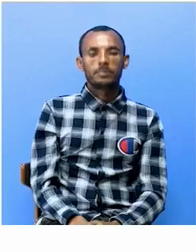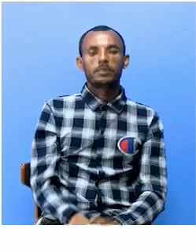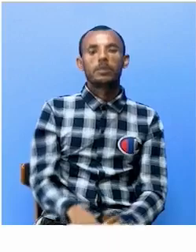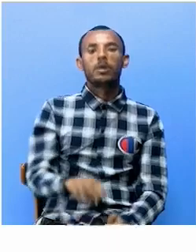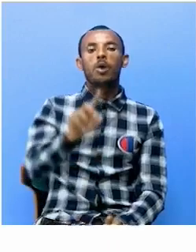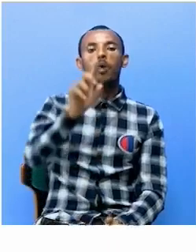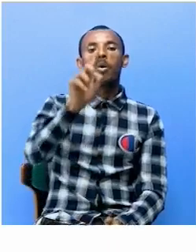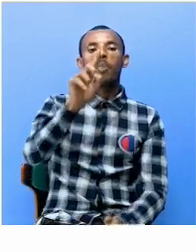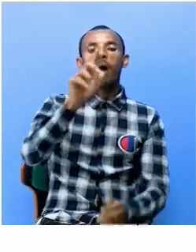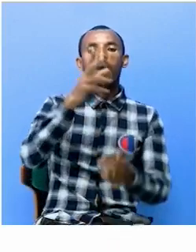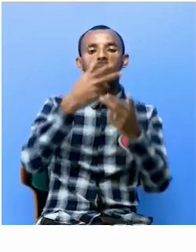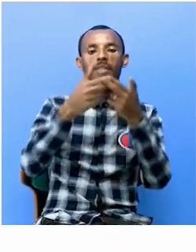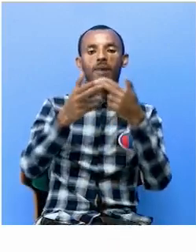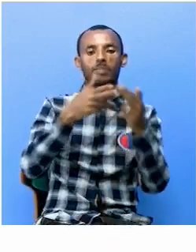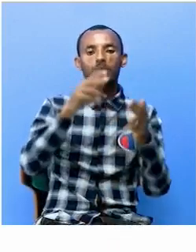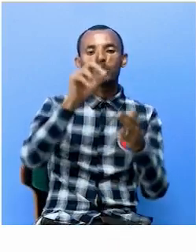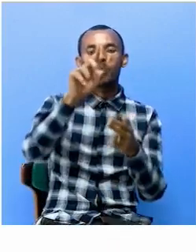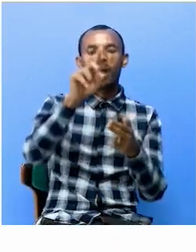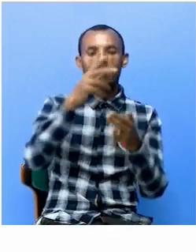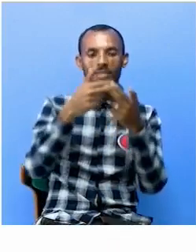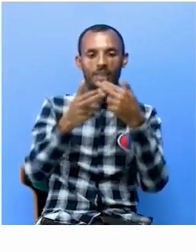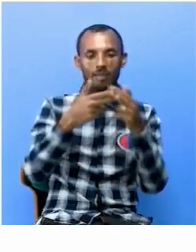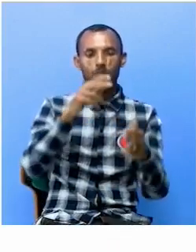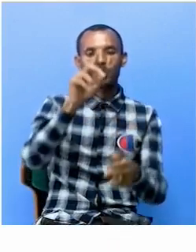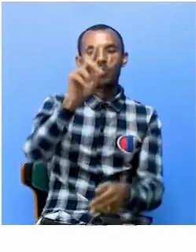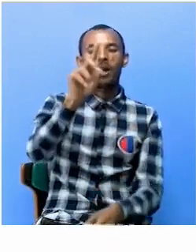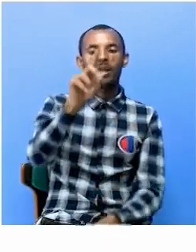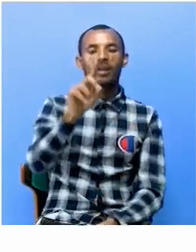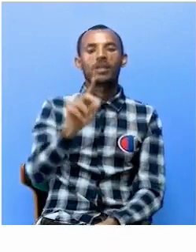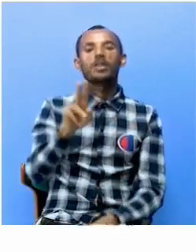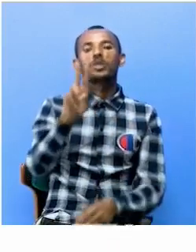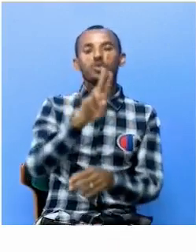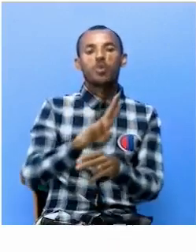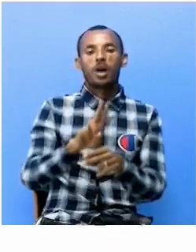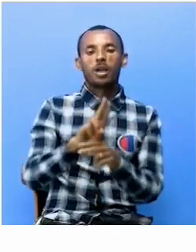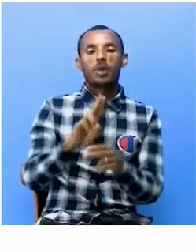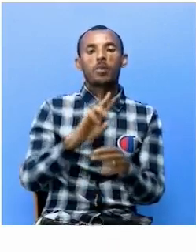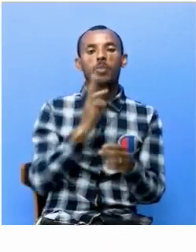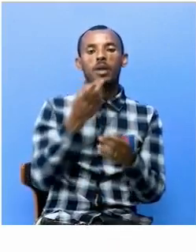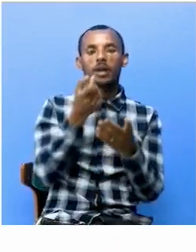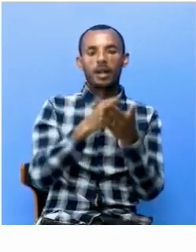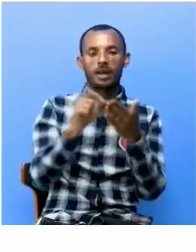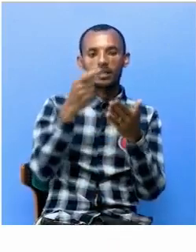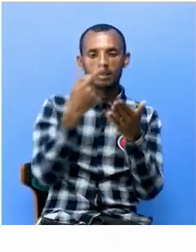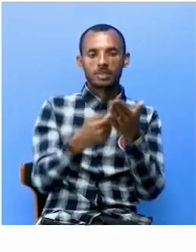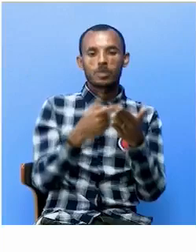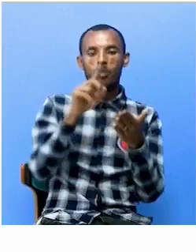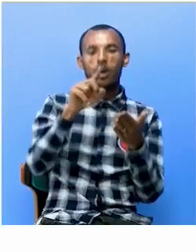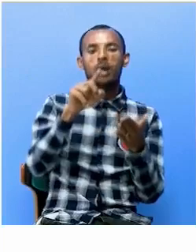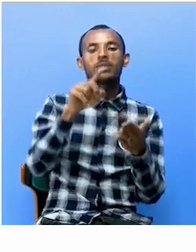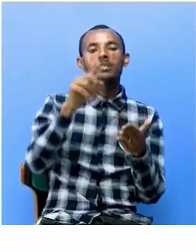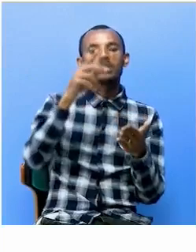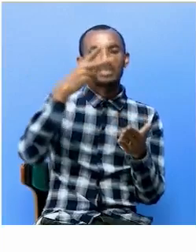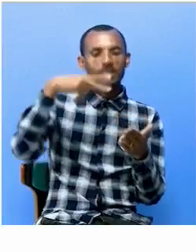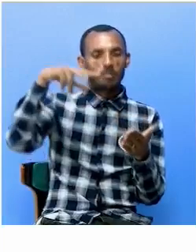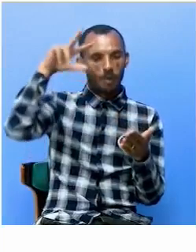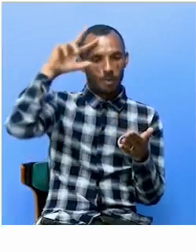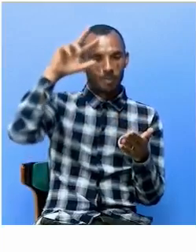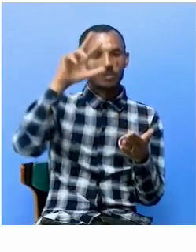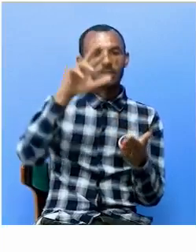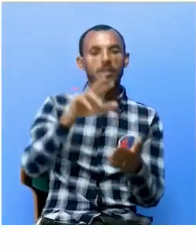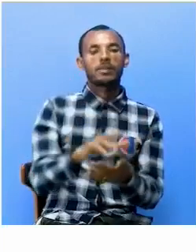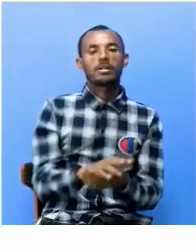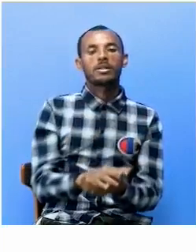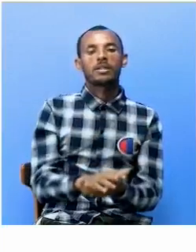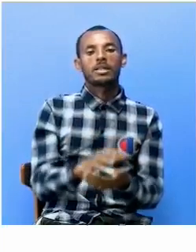1 times 1 times 1, usually we write this 1 to the power of 3. The product